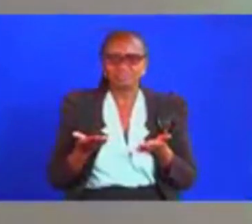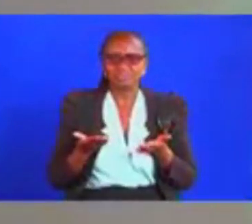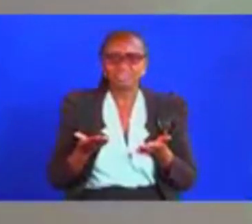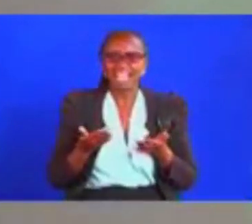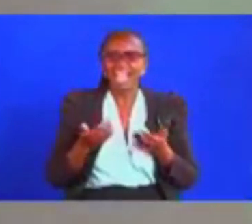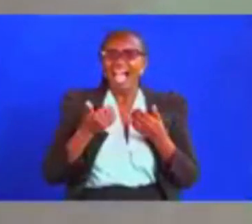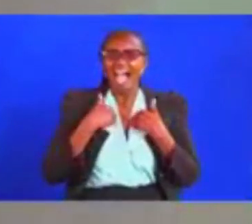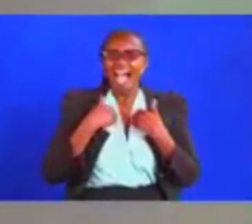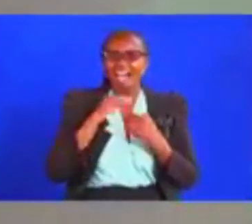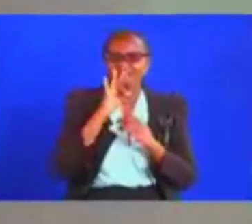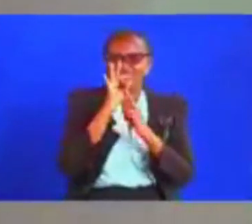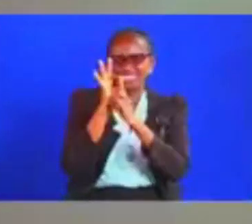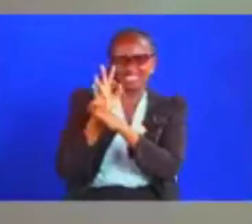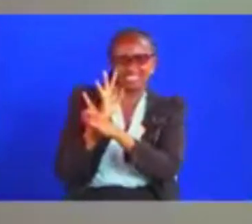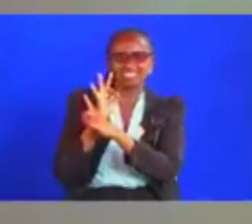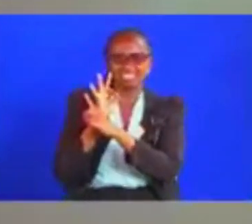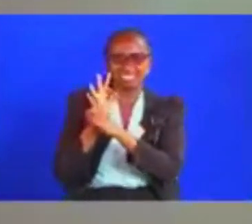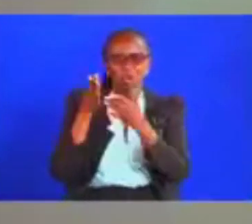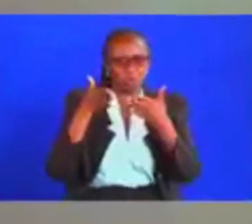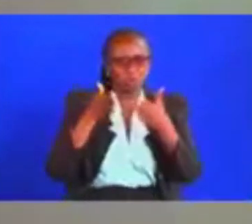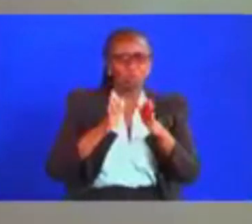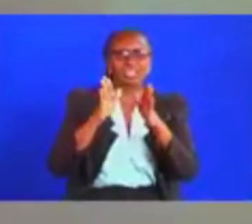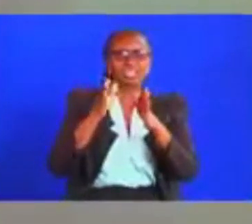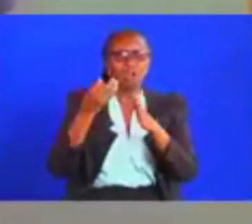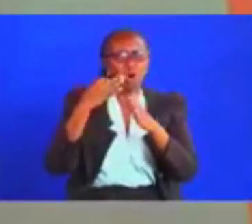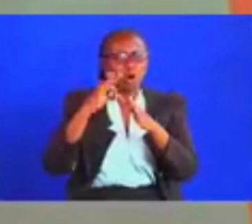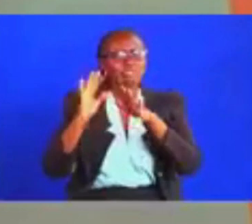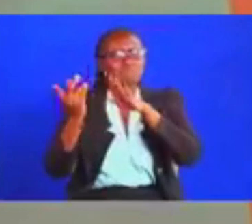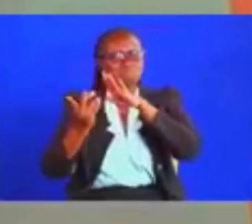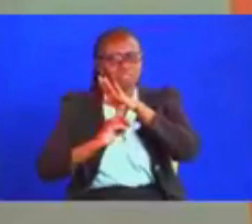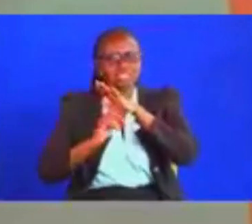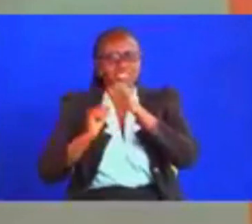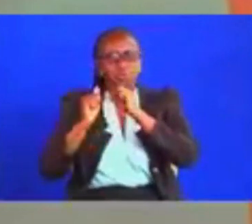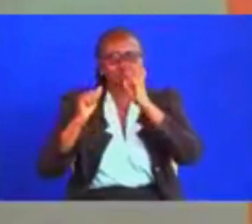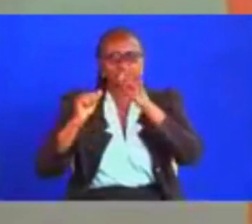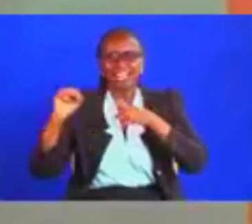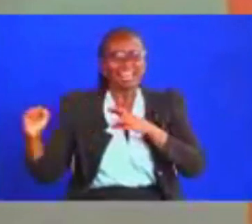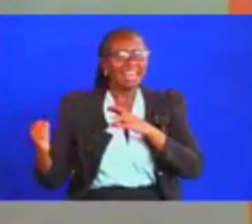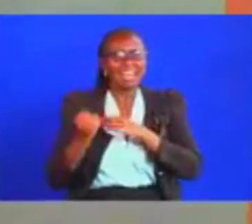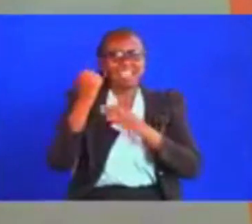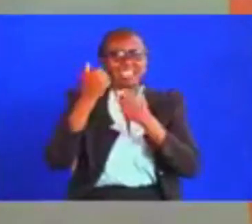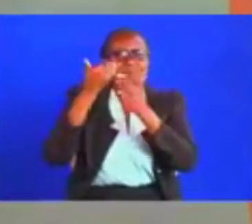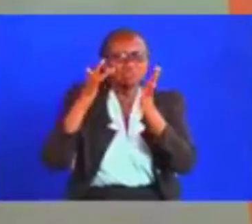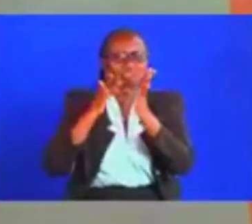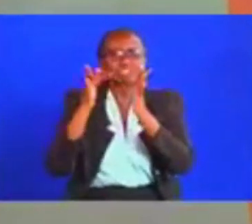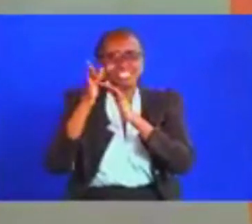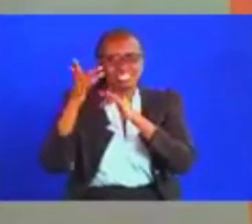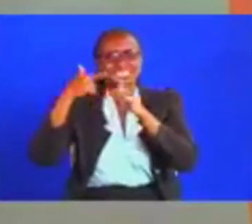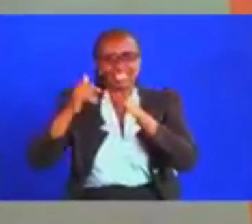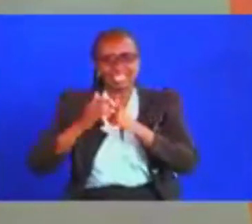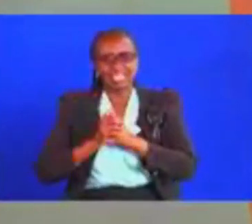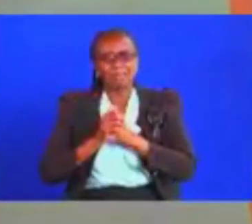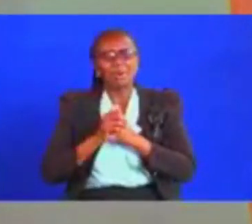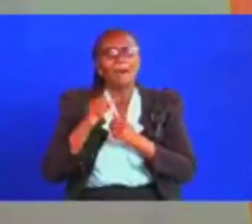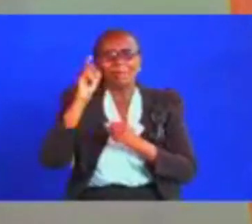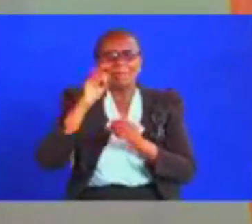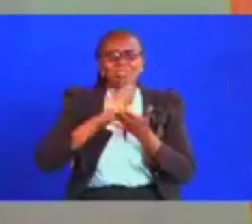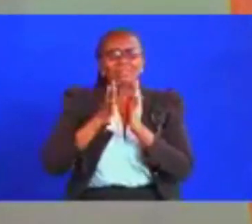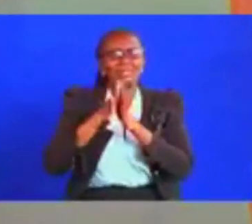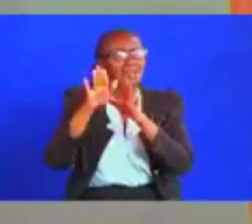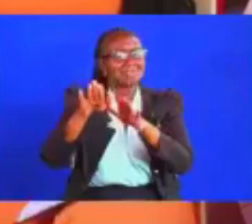There are three kinds of ministries that will rise before Jesus returns, and we must be